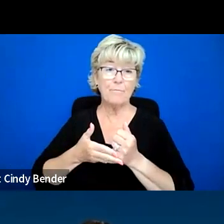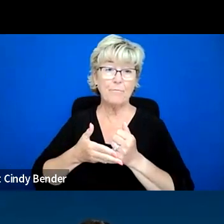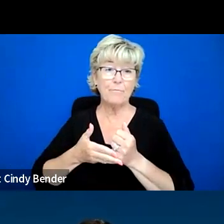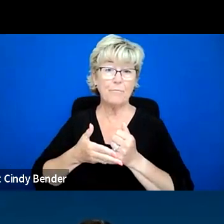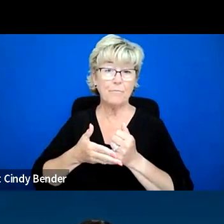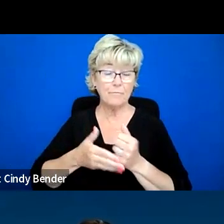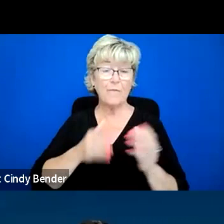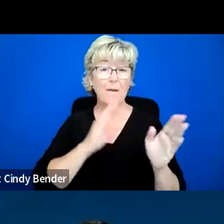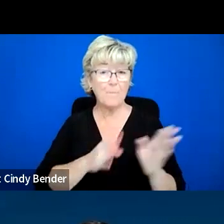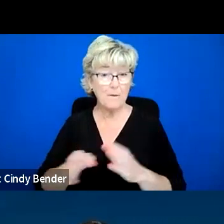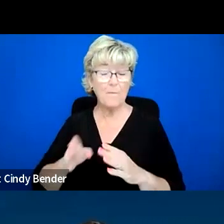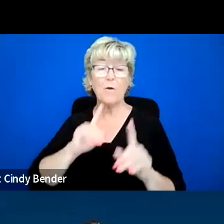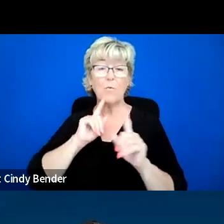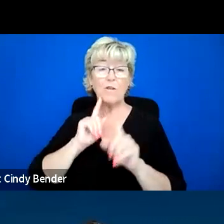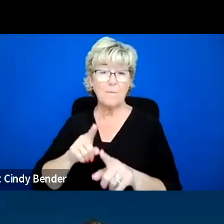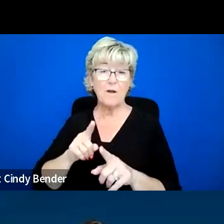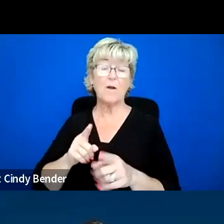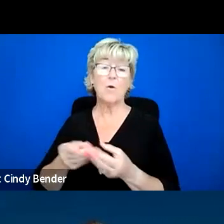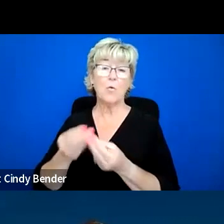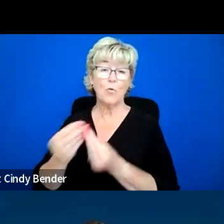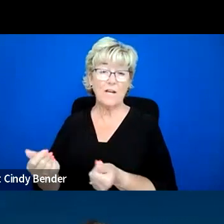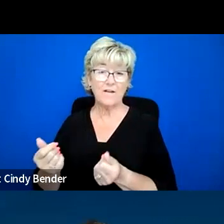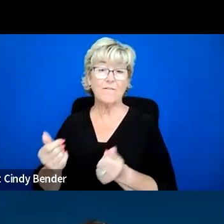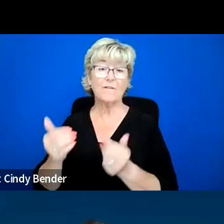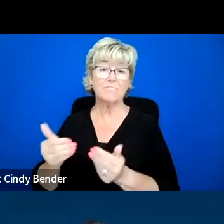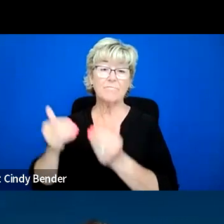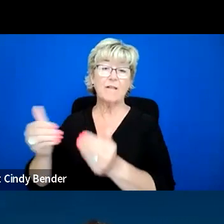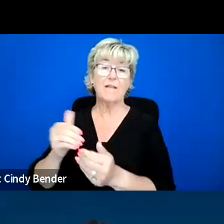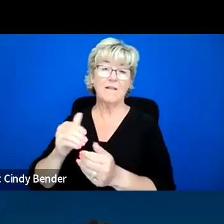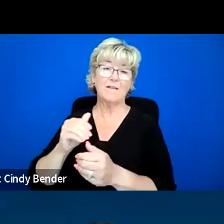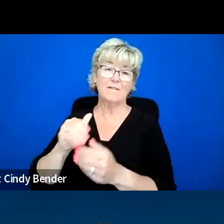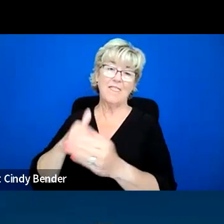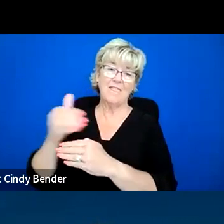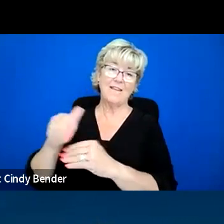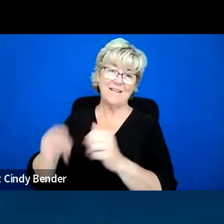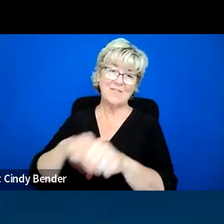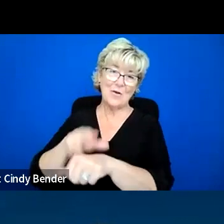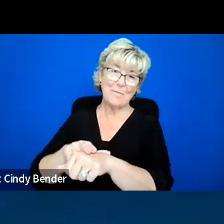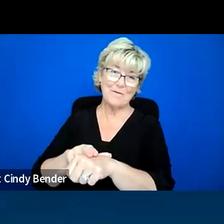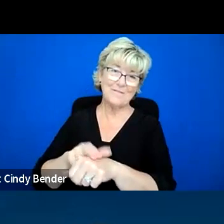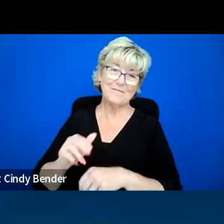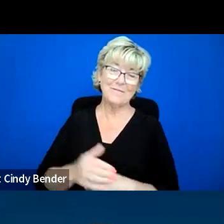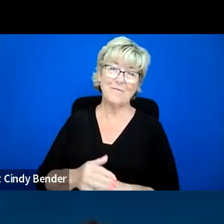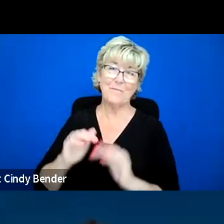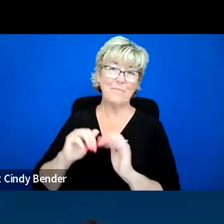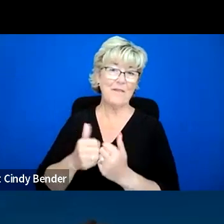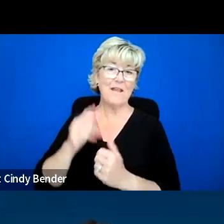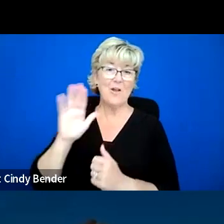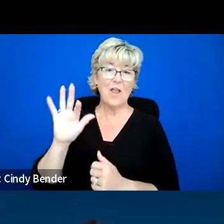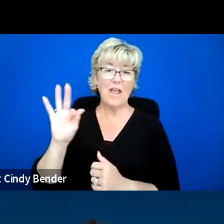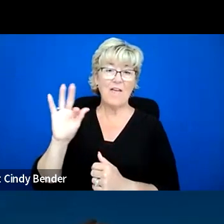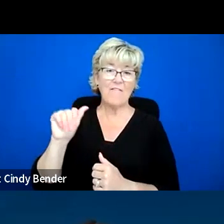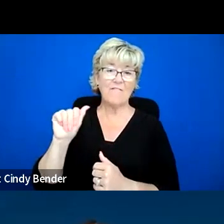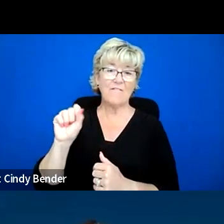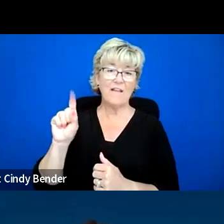prepare, respond, recover, and get to my next normal. And so I love how you were identifying that and how your FAST teams are